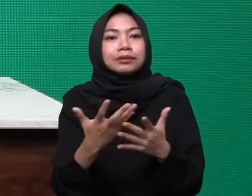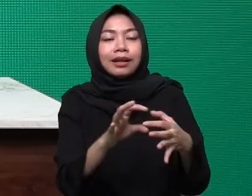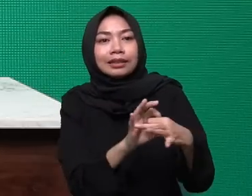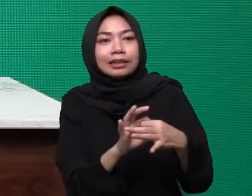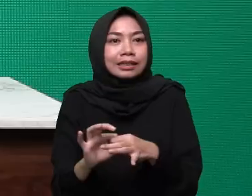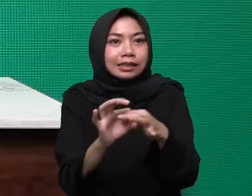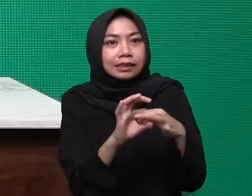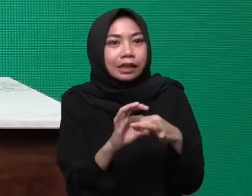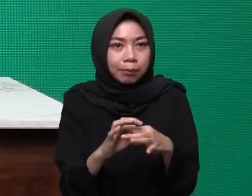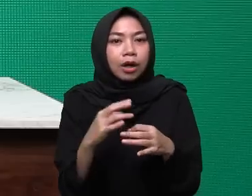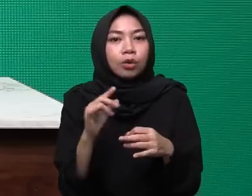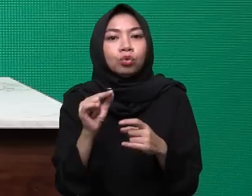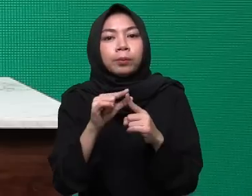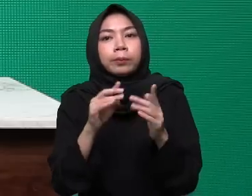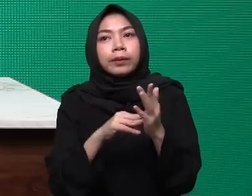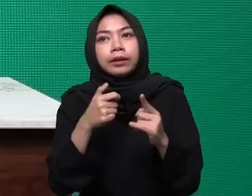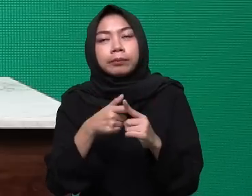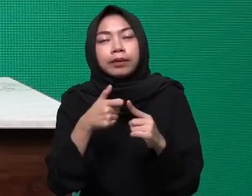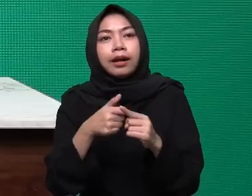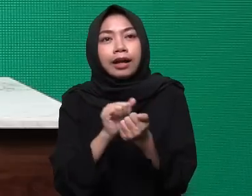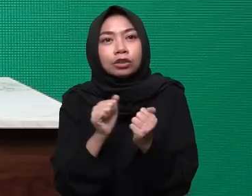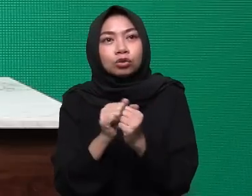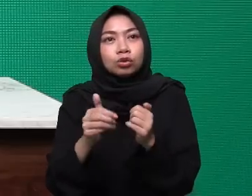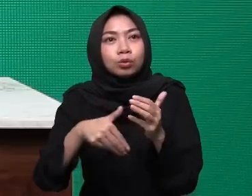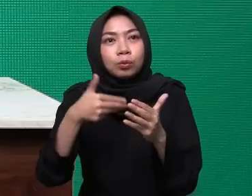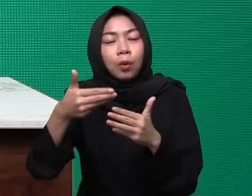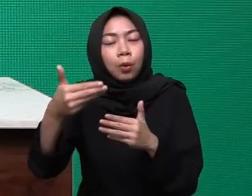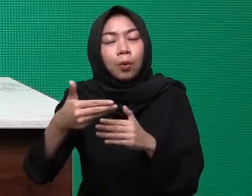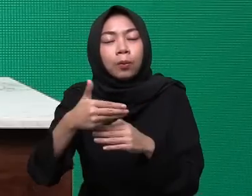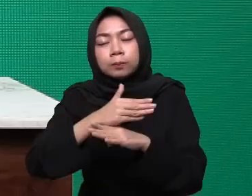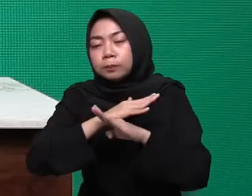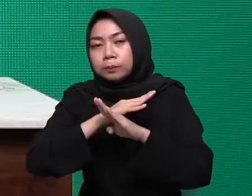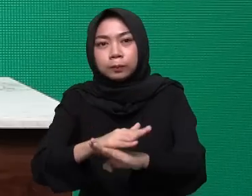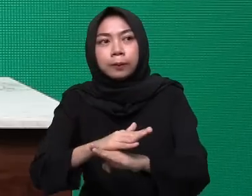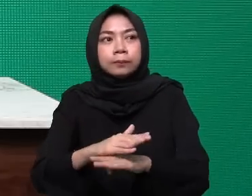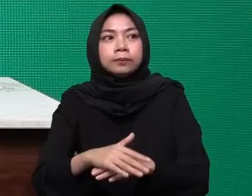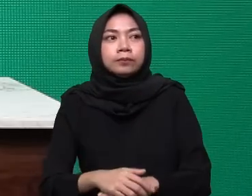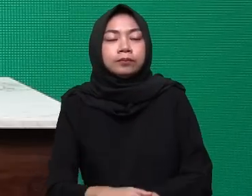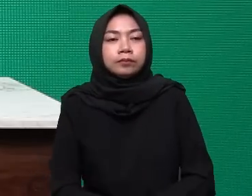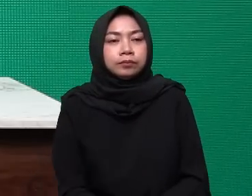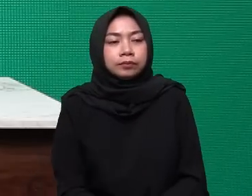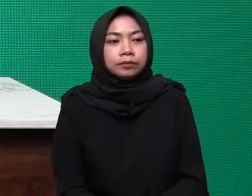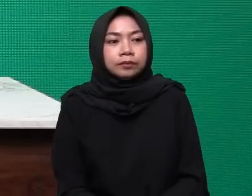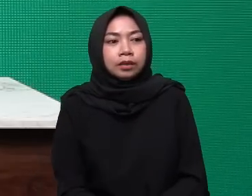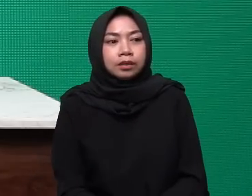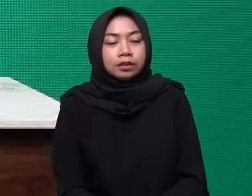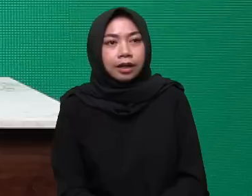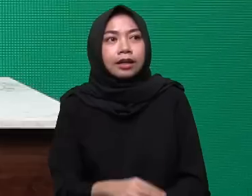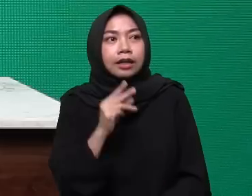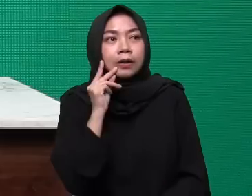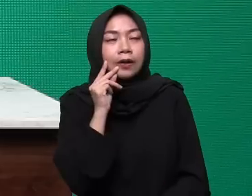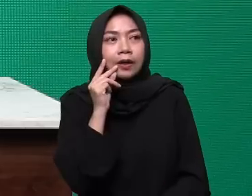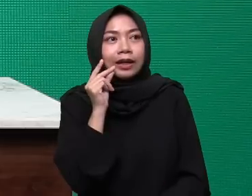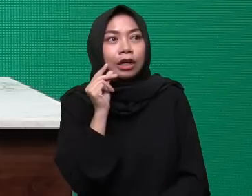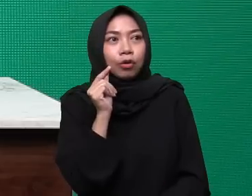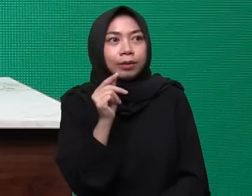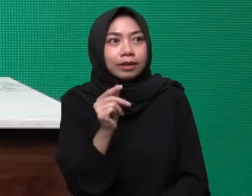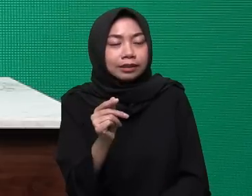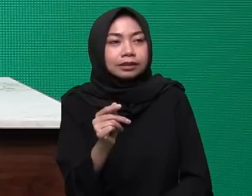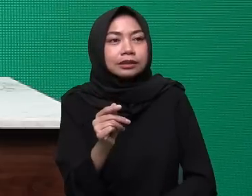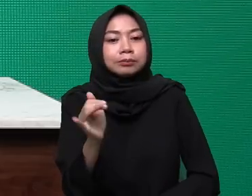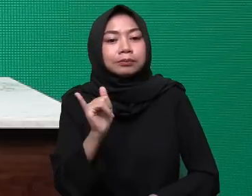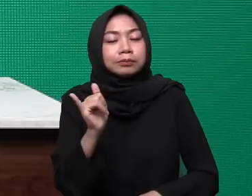FMD outbreak. Active participation from the entire society is needed to follow the recommendations made by the governments